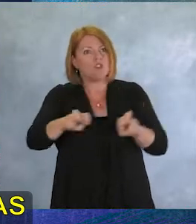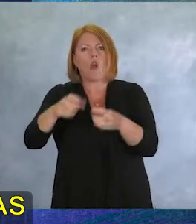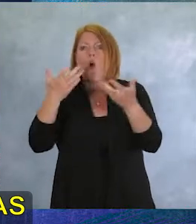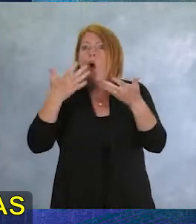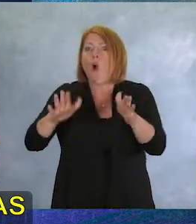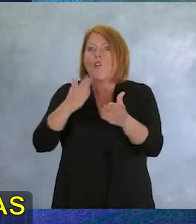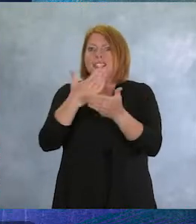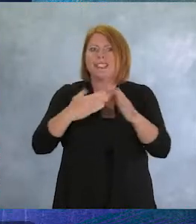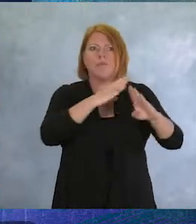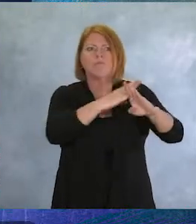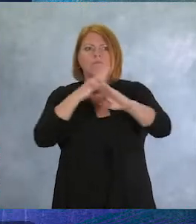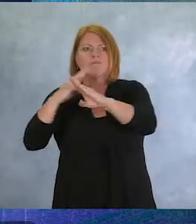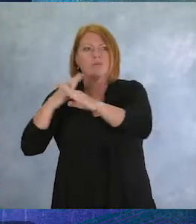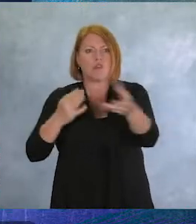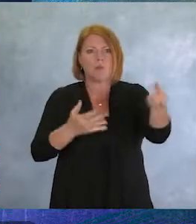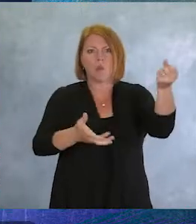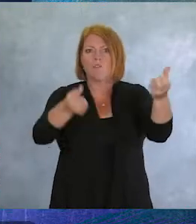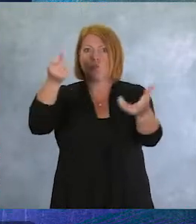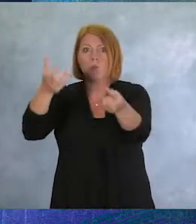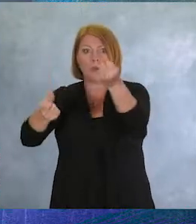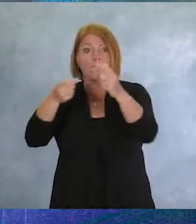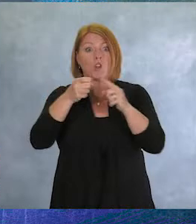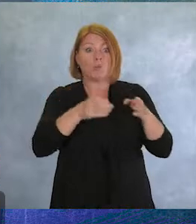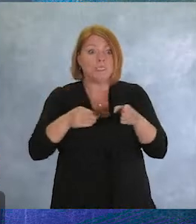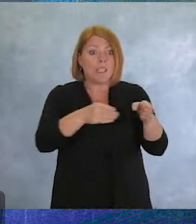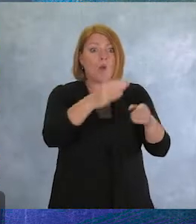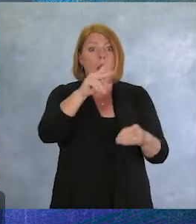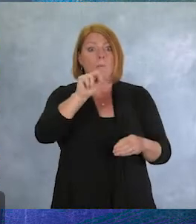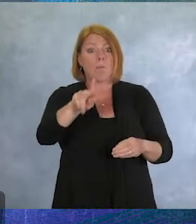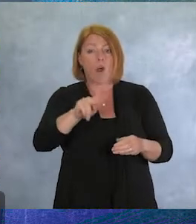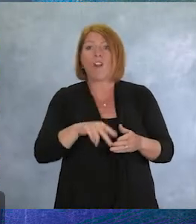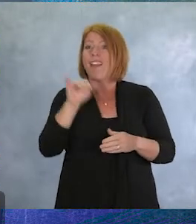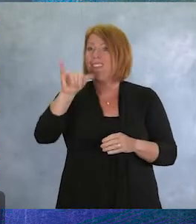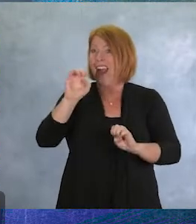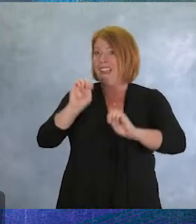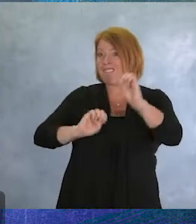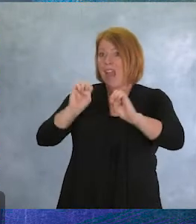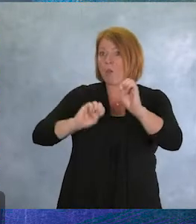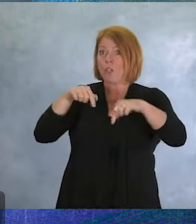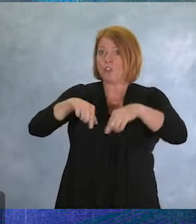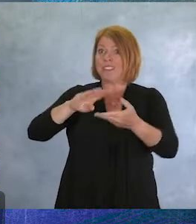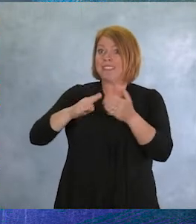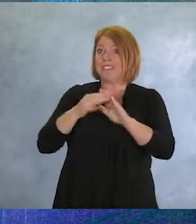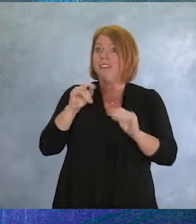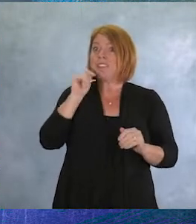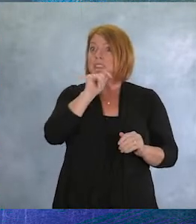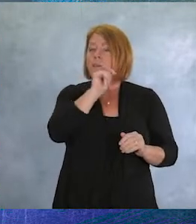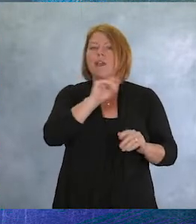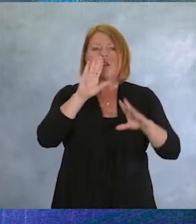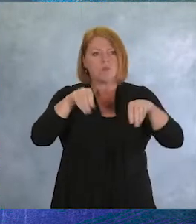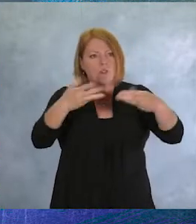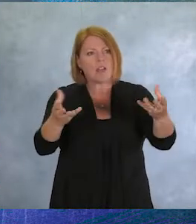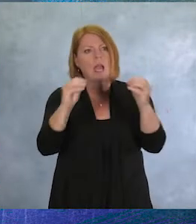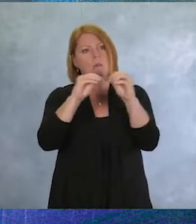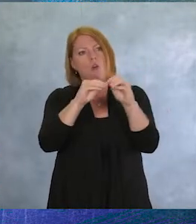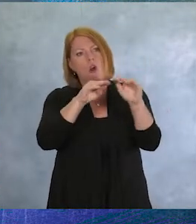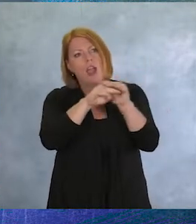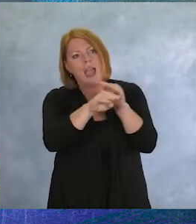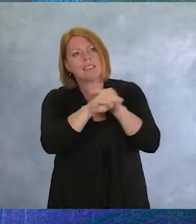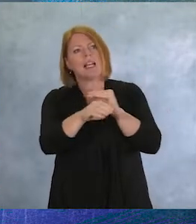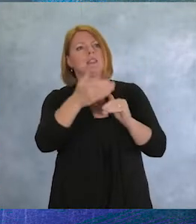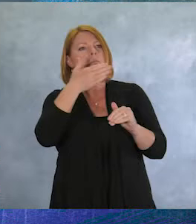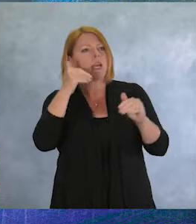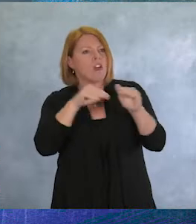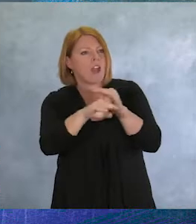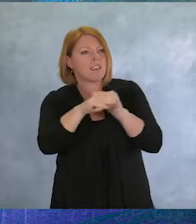removed obstacles from our sidewalks and parks. This methodical evaluation of our city will allow more people better